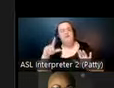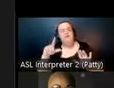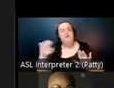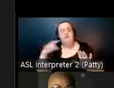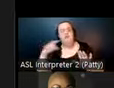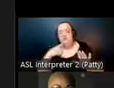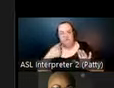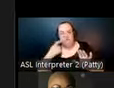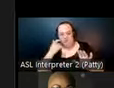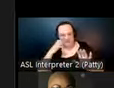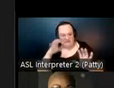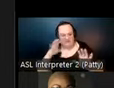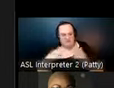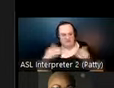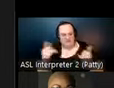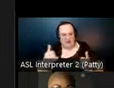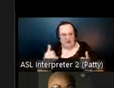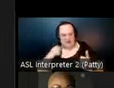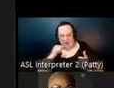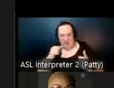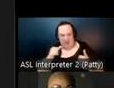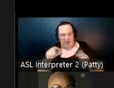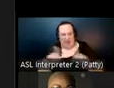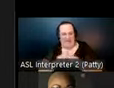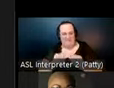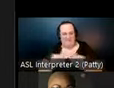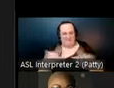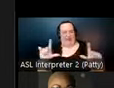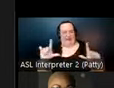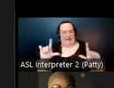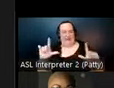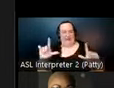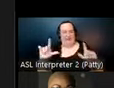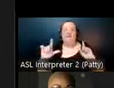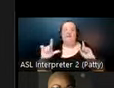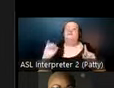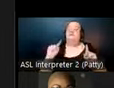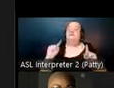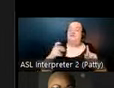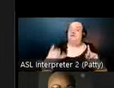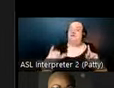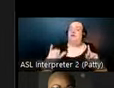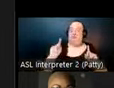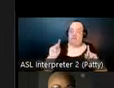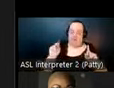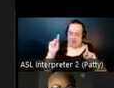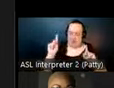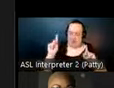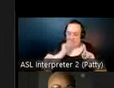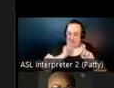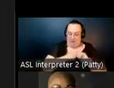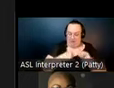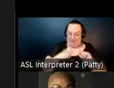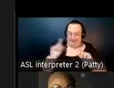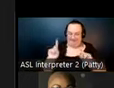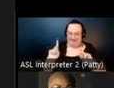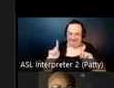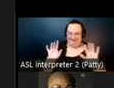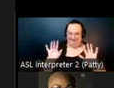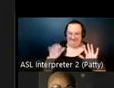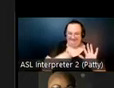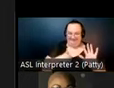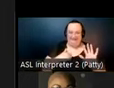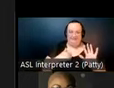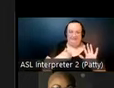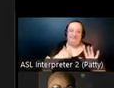You just did something and now I don't think it's quite as good. So whatever Just did. Hang on. Sure. Sorry.